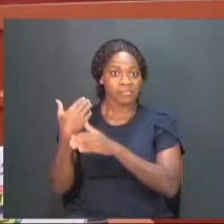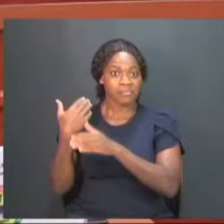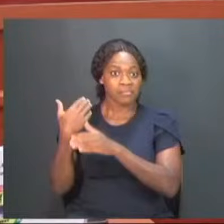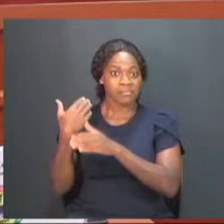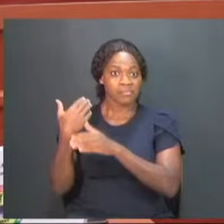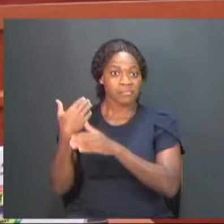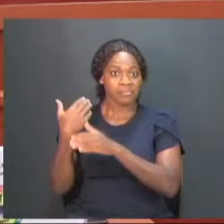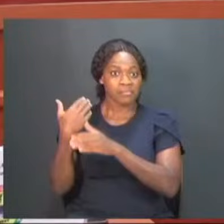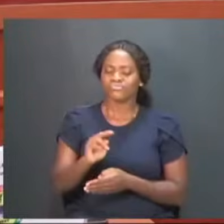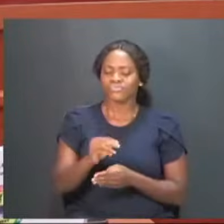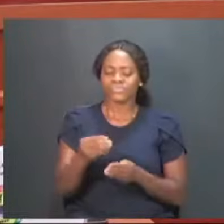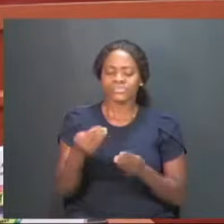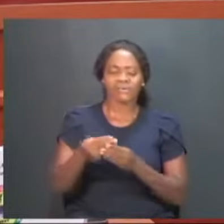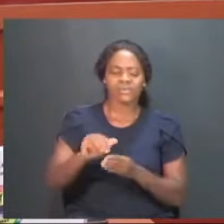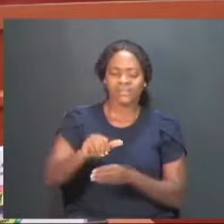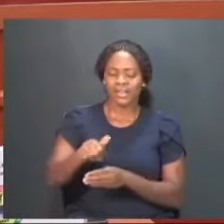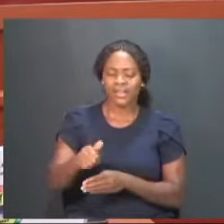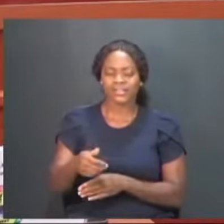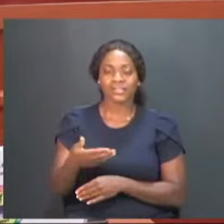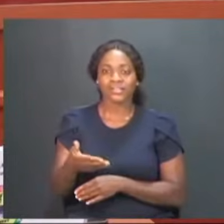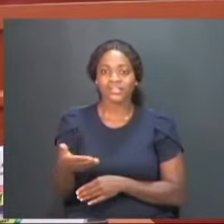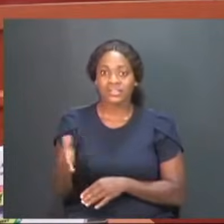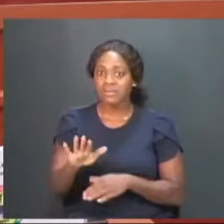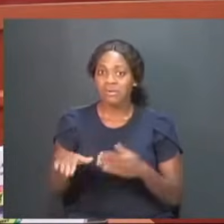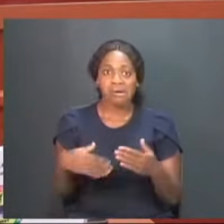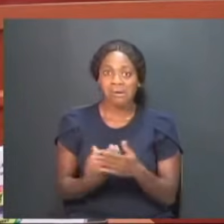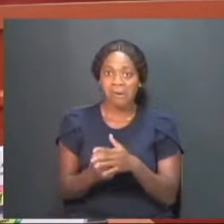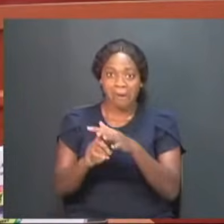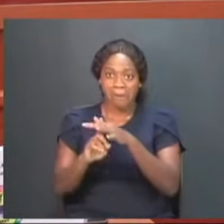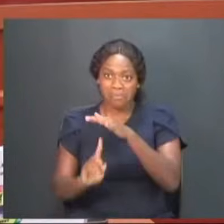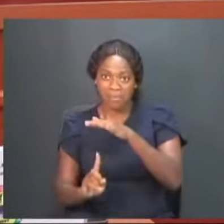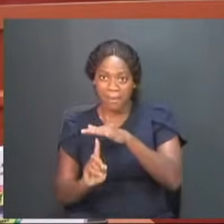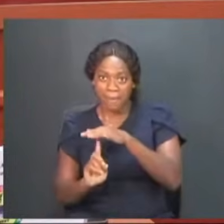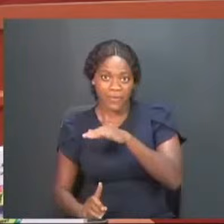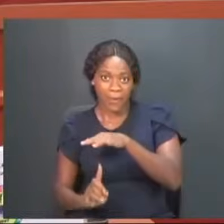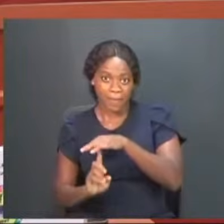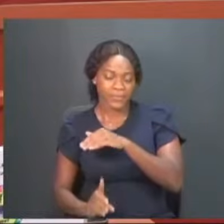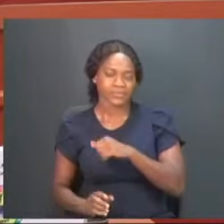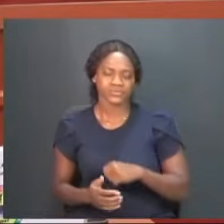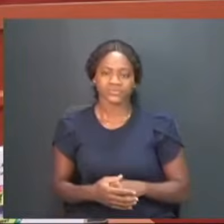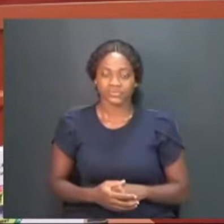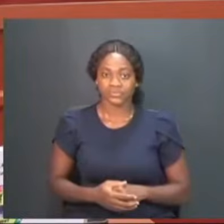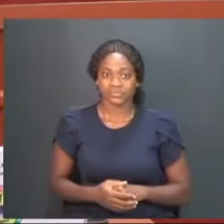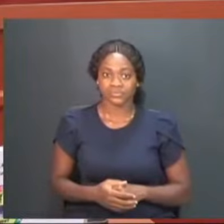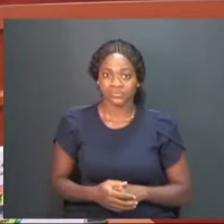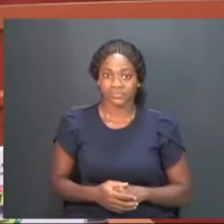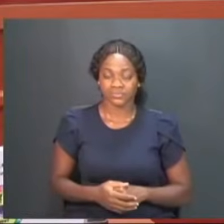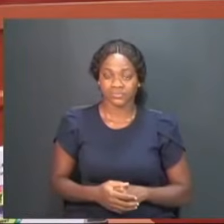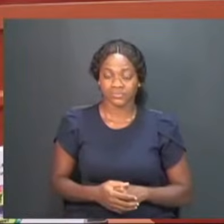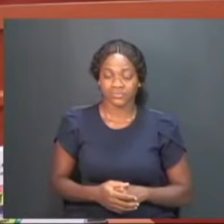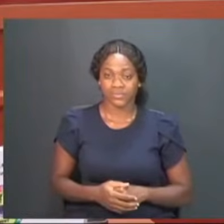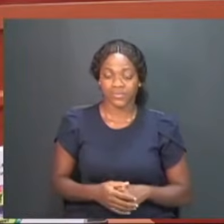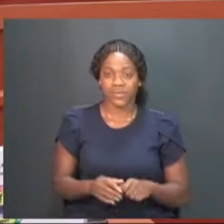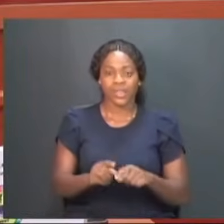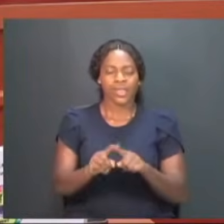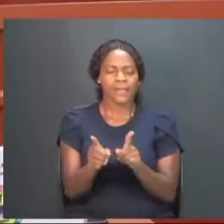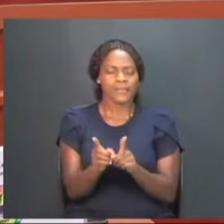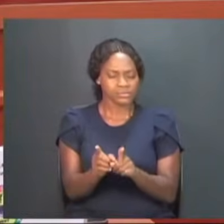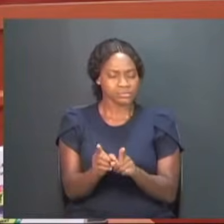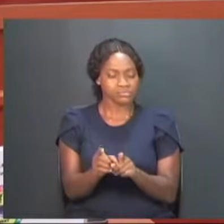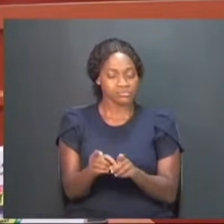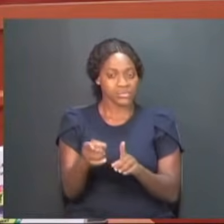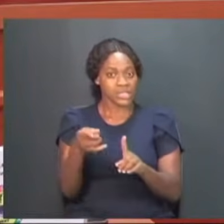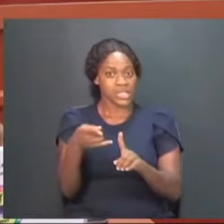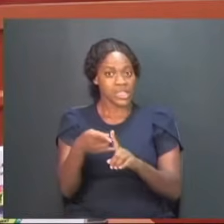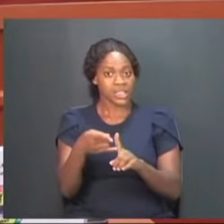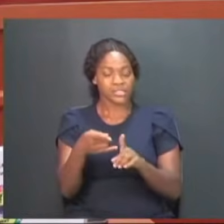cash is fast eroding. And that fintech and digital transactions will